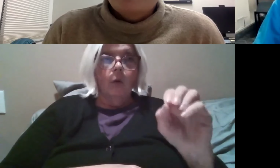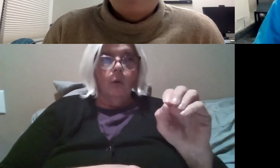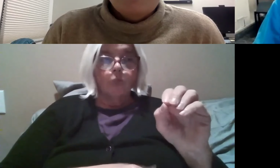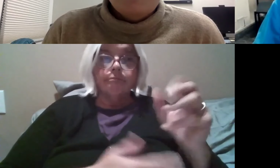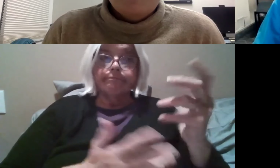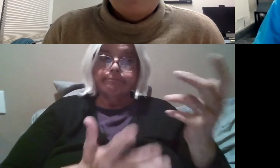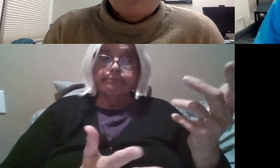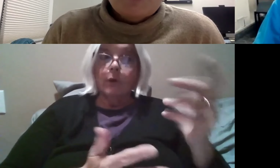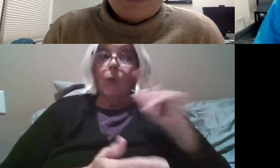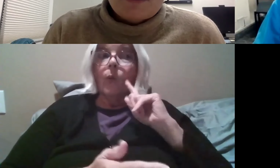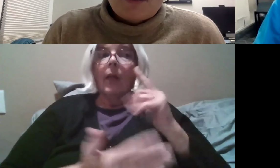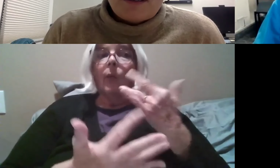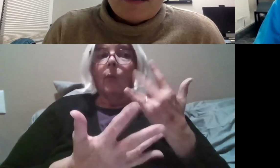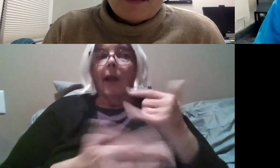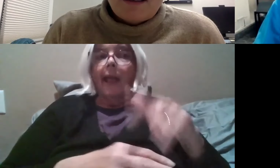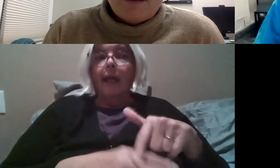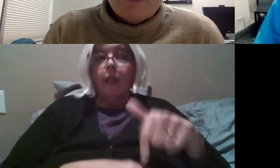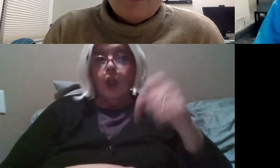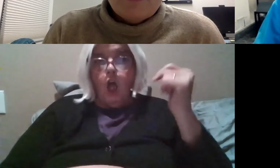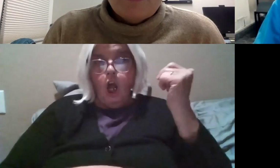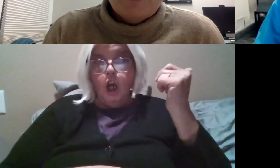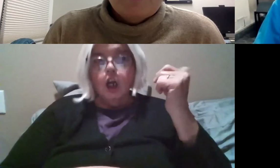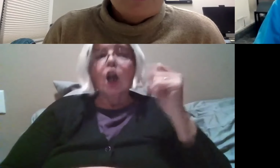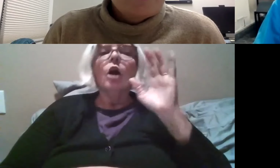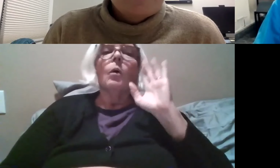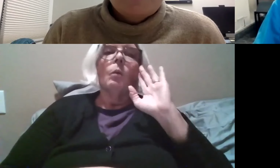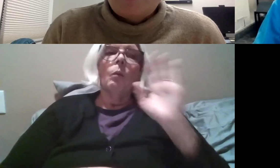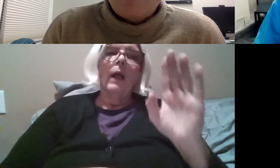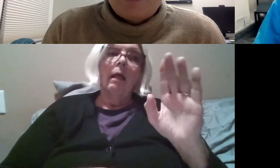it increases the risk of